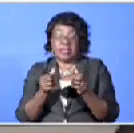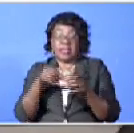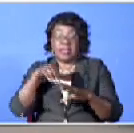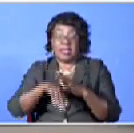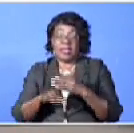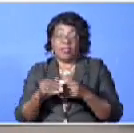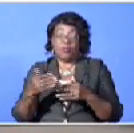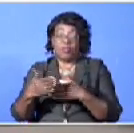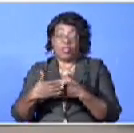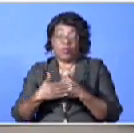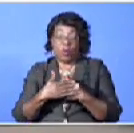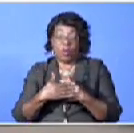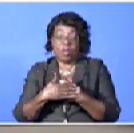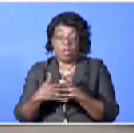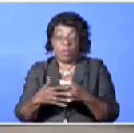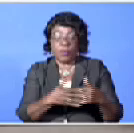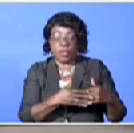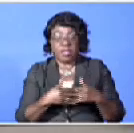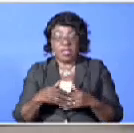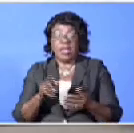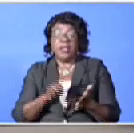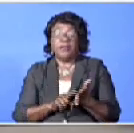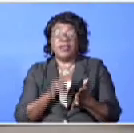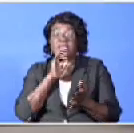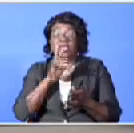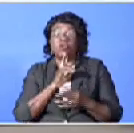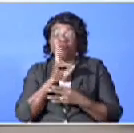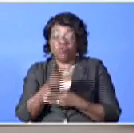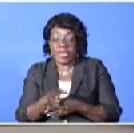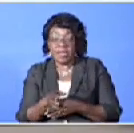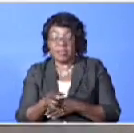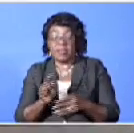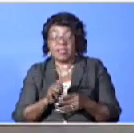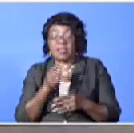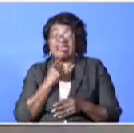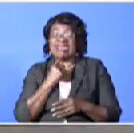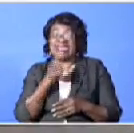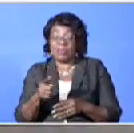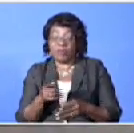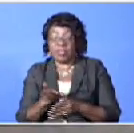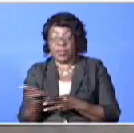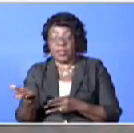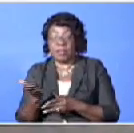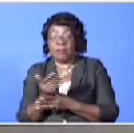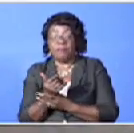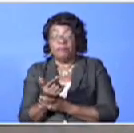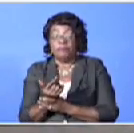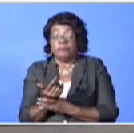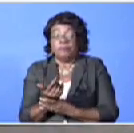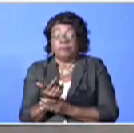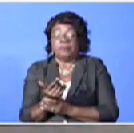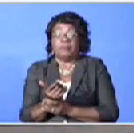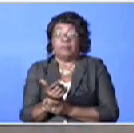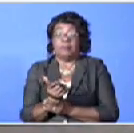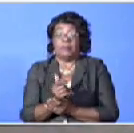us to realize that this is real. This ain't no game. This is a serious thing. Cleopatra Murphy, ZNS Network News.